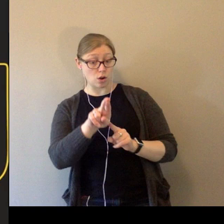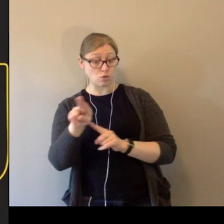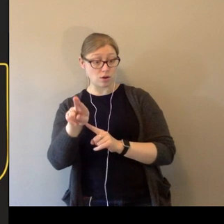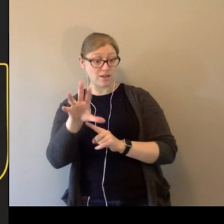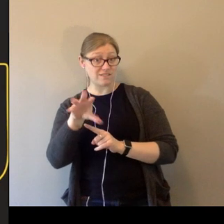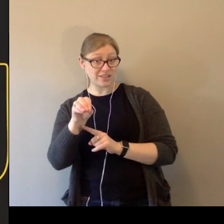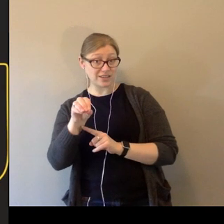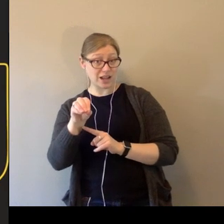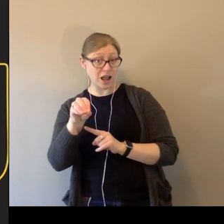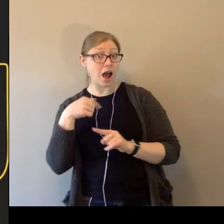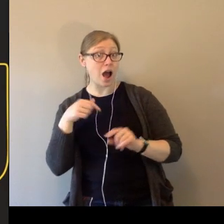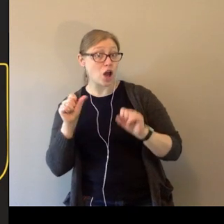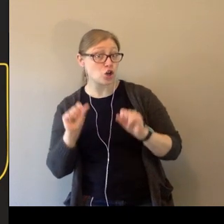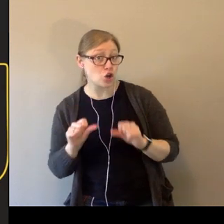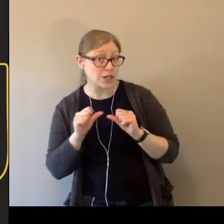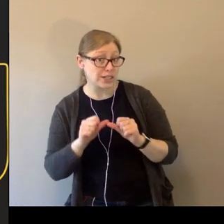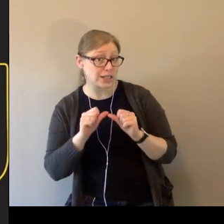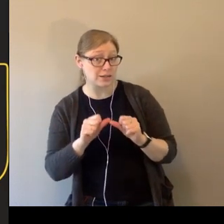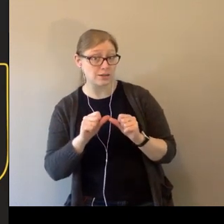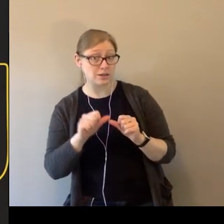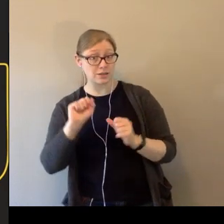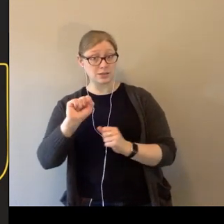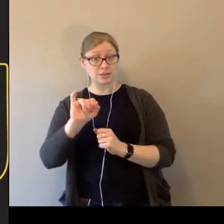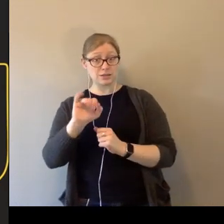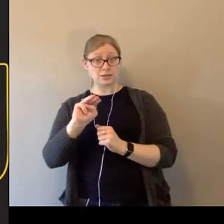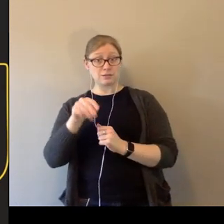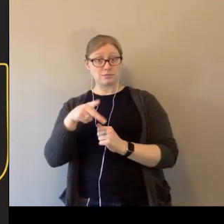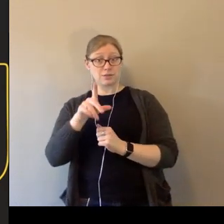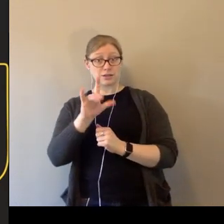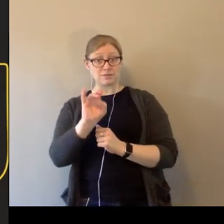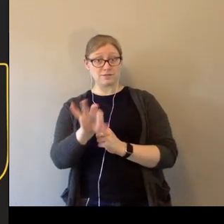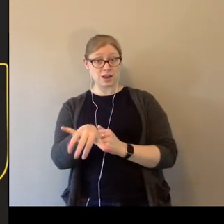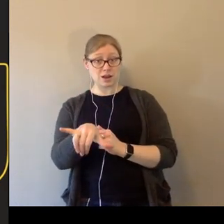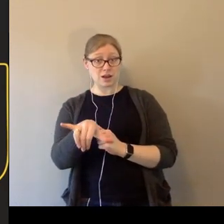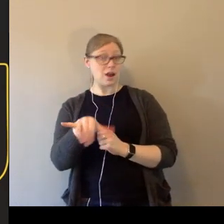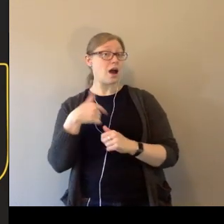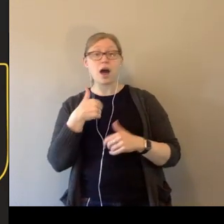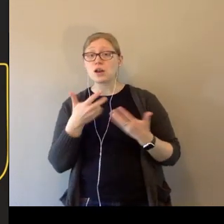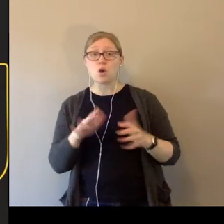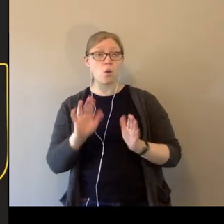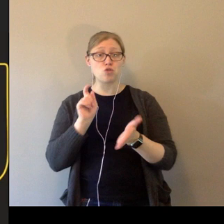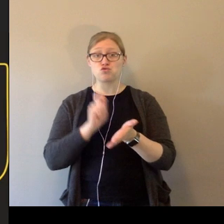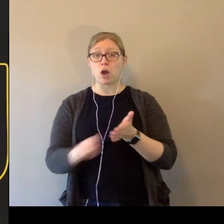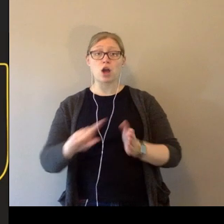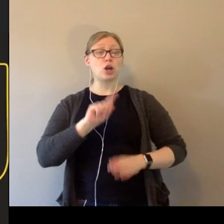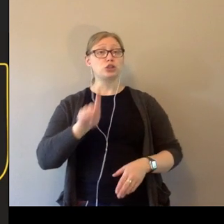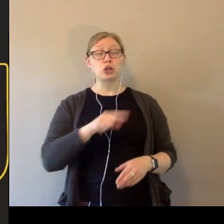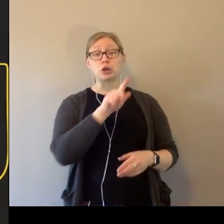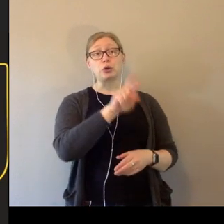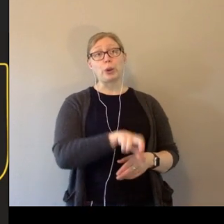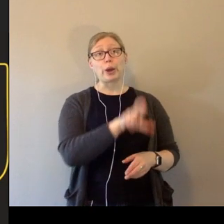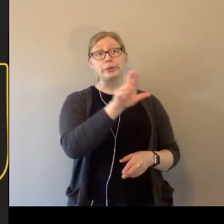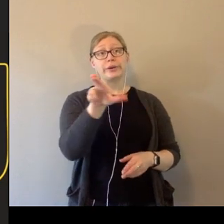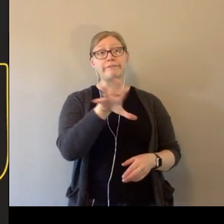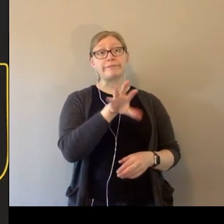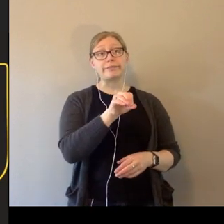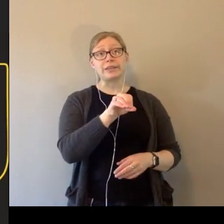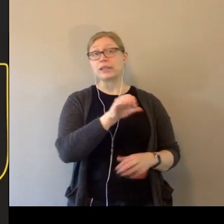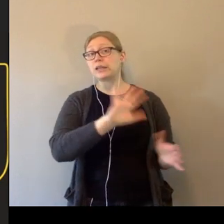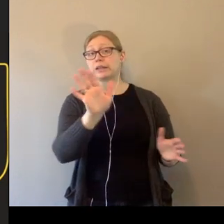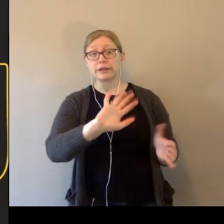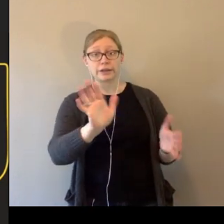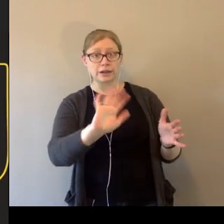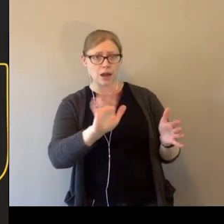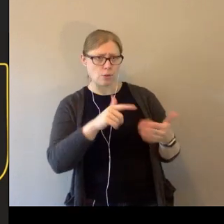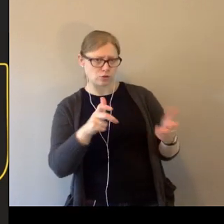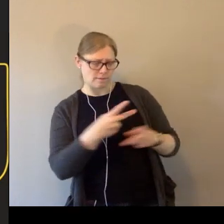so I would not want to leave it as the square root of 50. I'd want to write it a little bit differently. And so that's what we're going to look at today. How would I